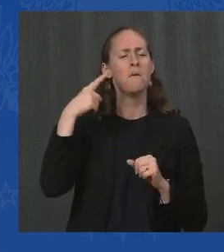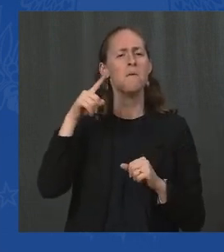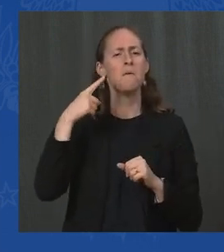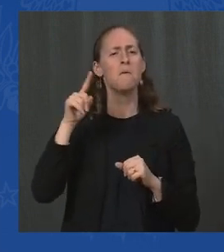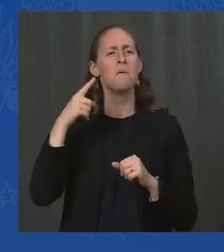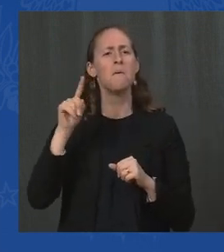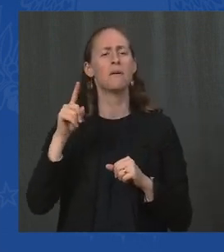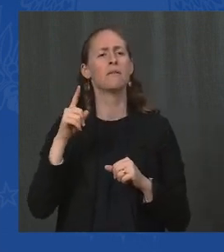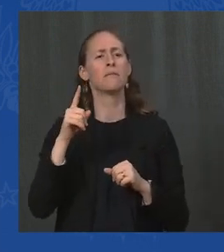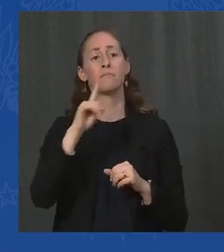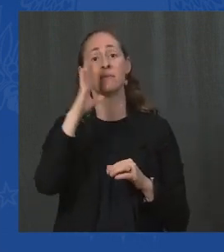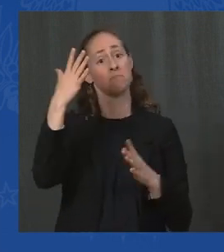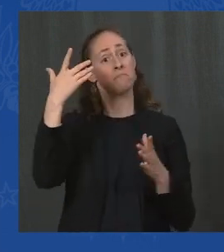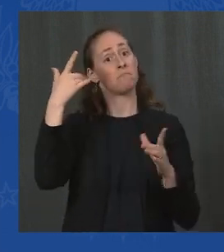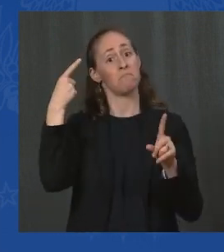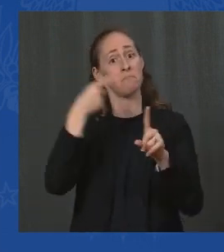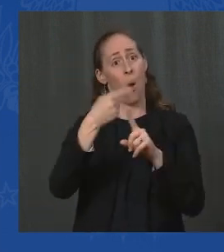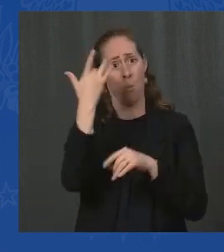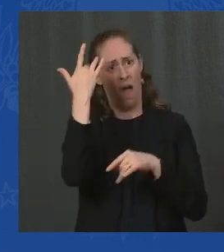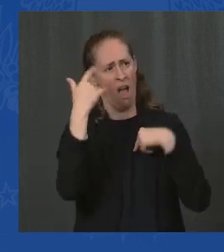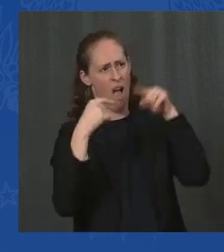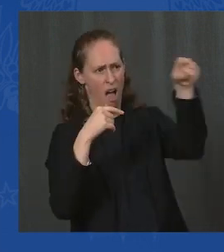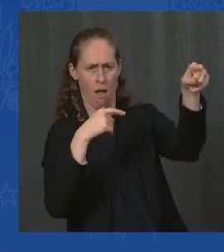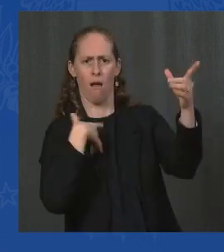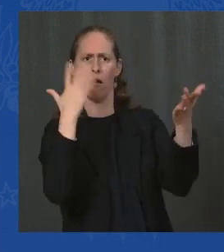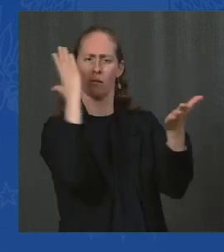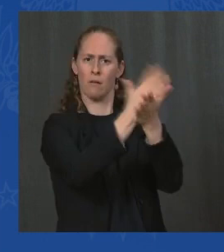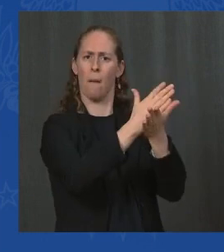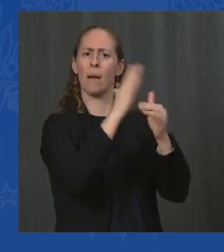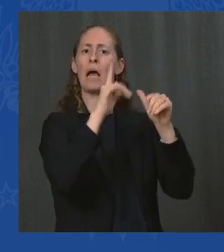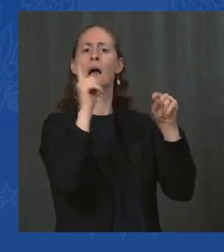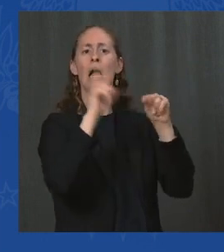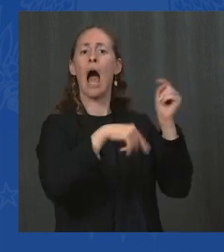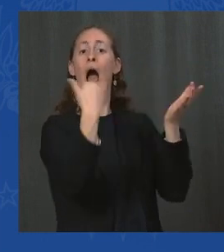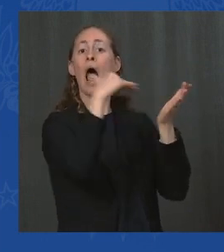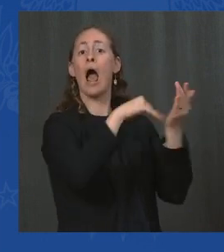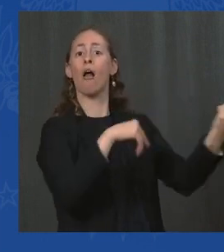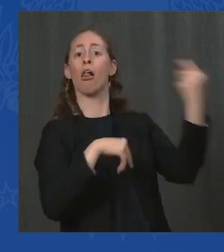on America's homeland and our friends. And that's true